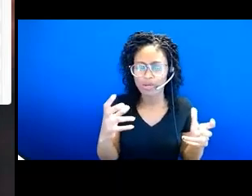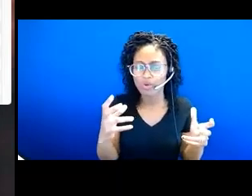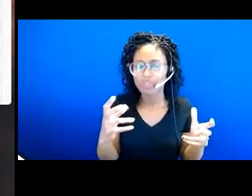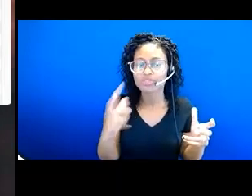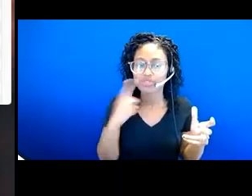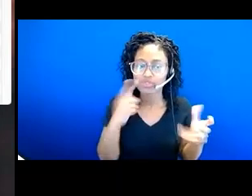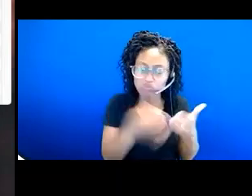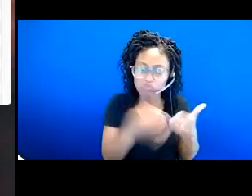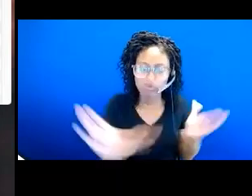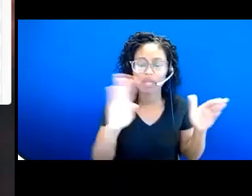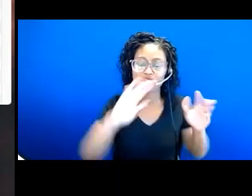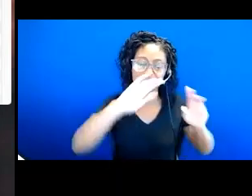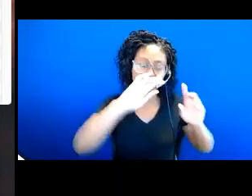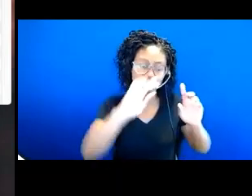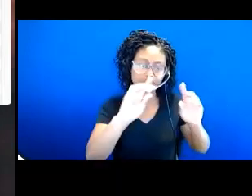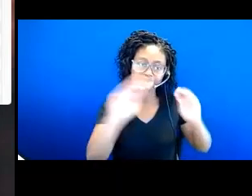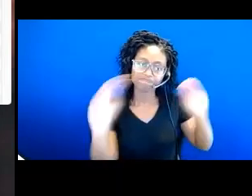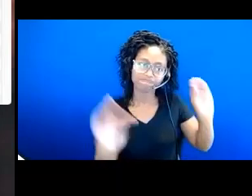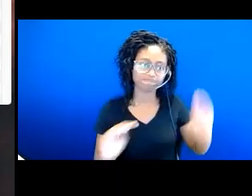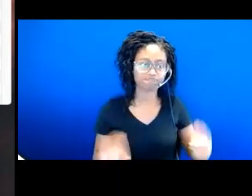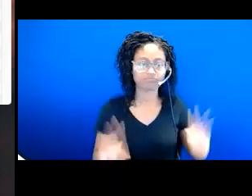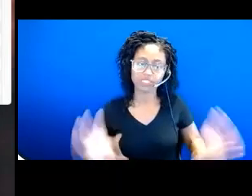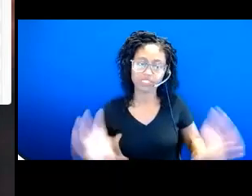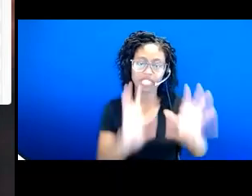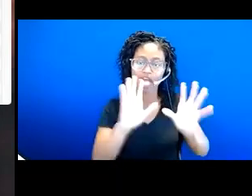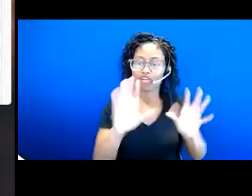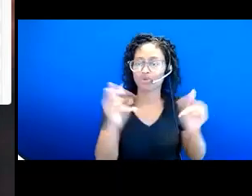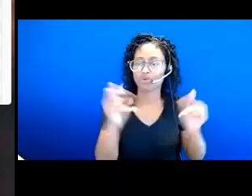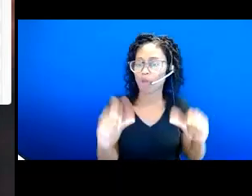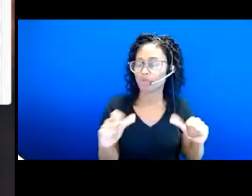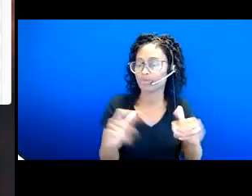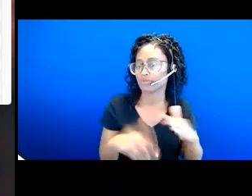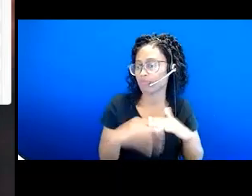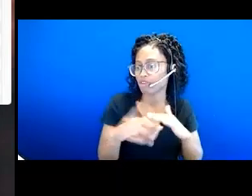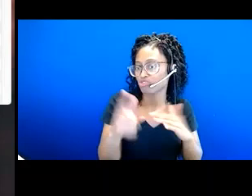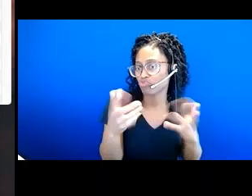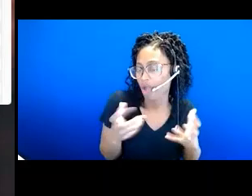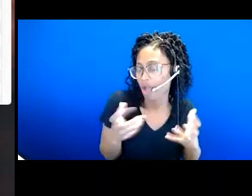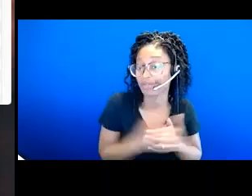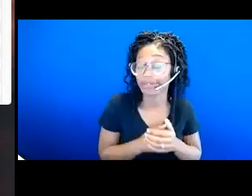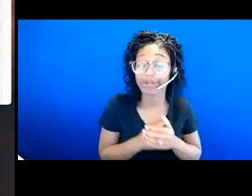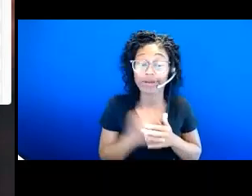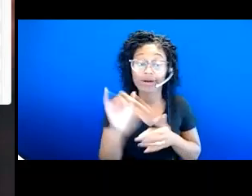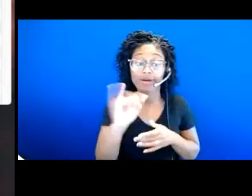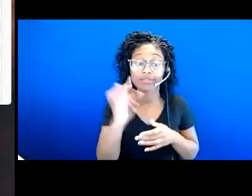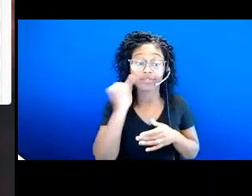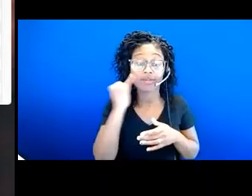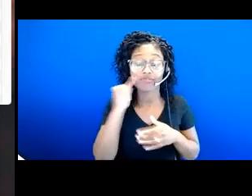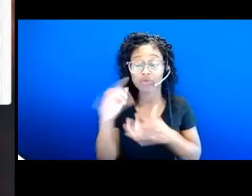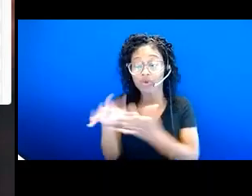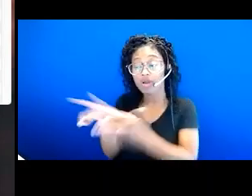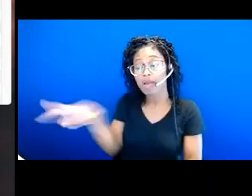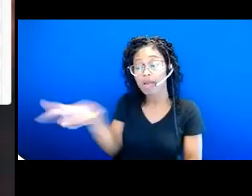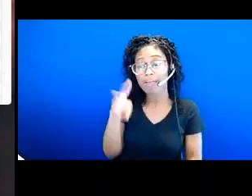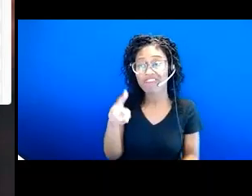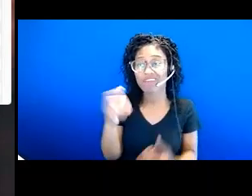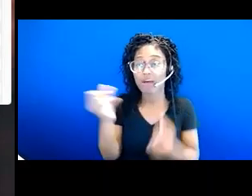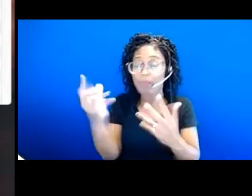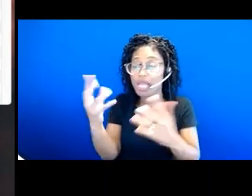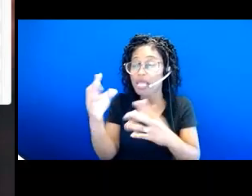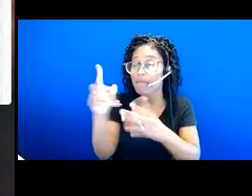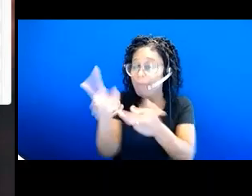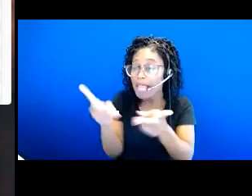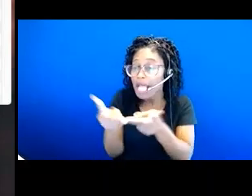And the other reason is that if you are copying and pasting from multiple sources and there